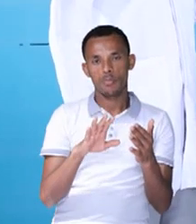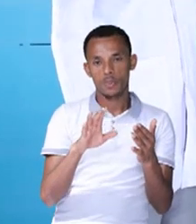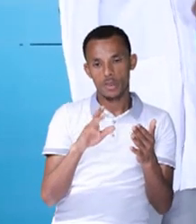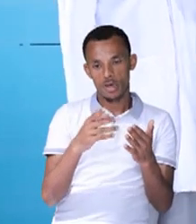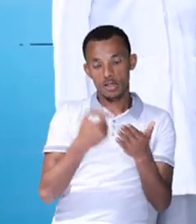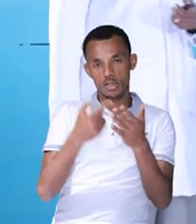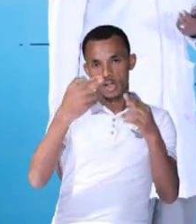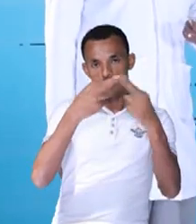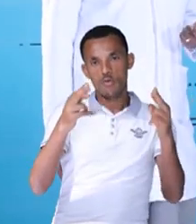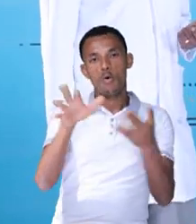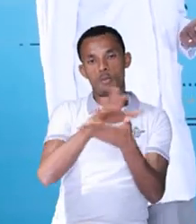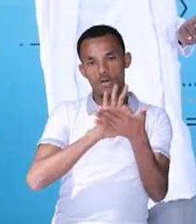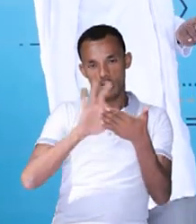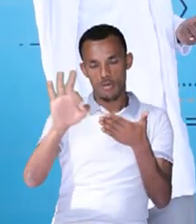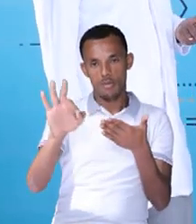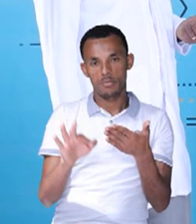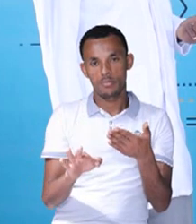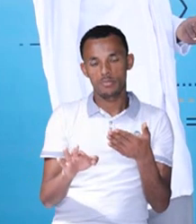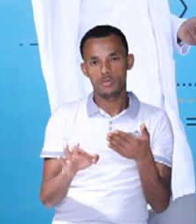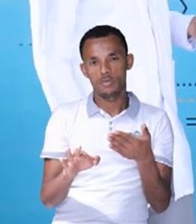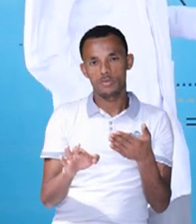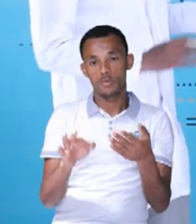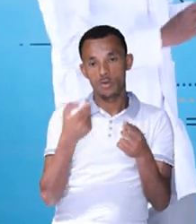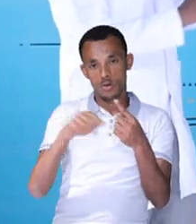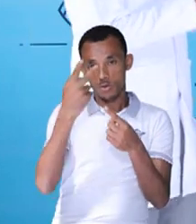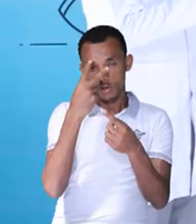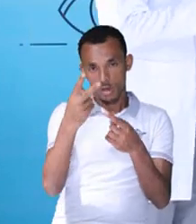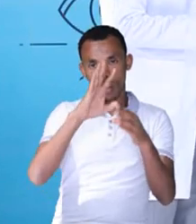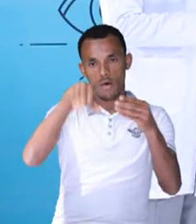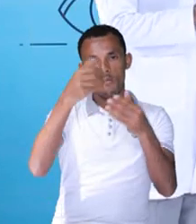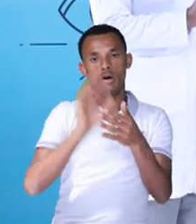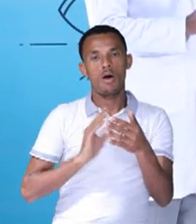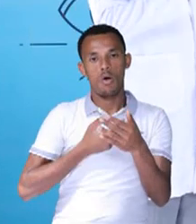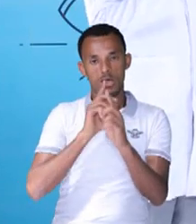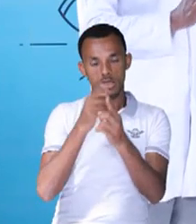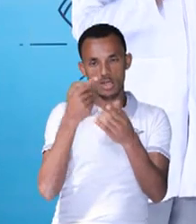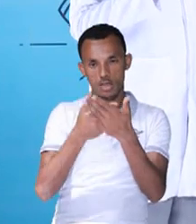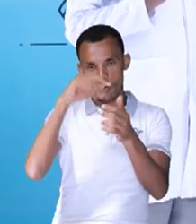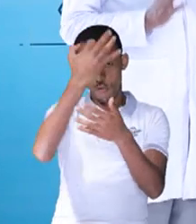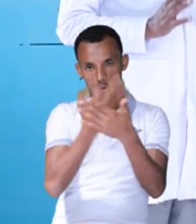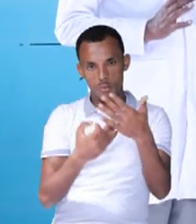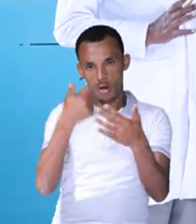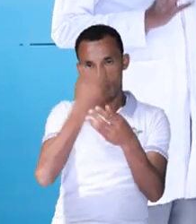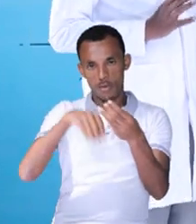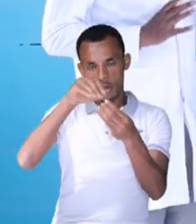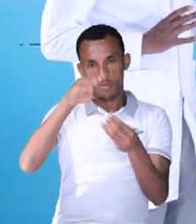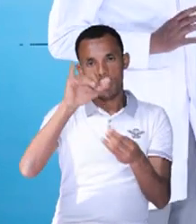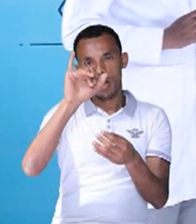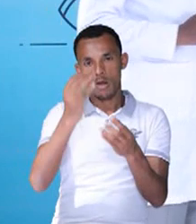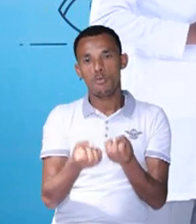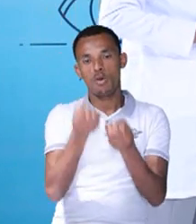This is the ratios of two complex numbers. So to give our answer in the form of a plus bi